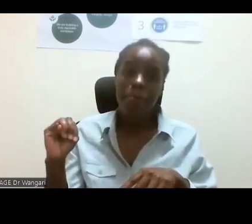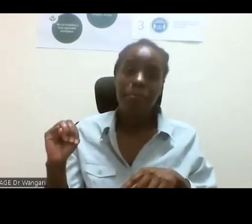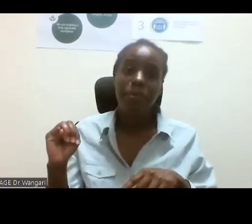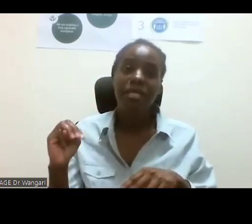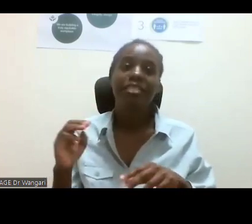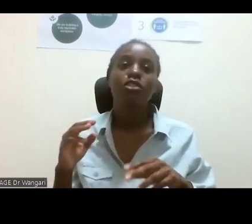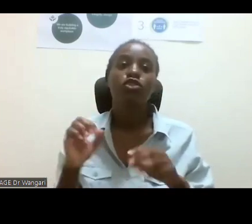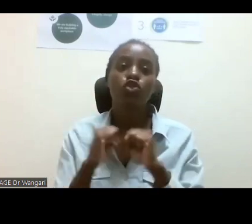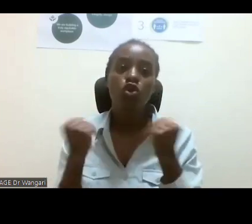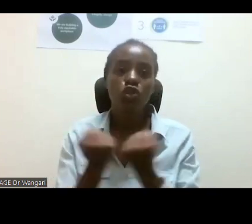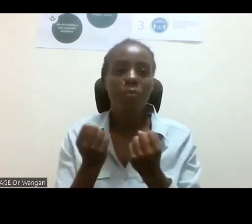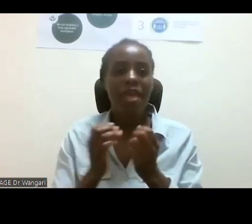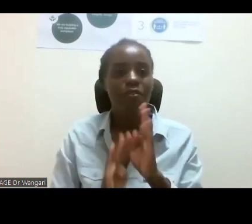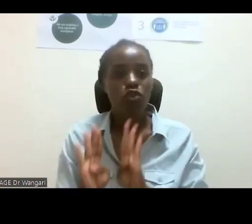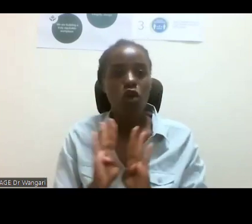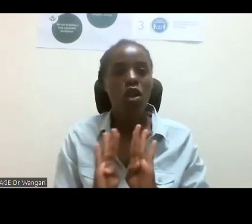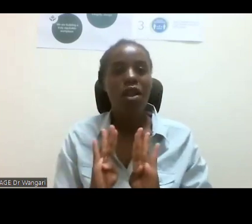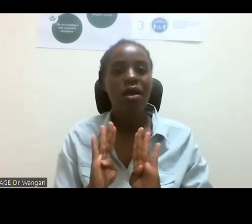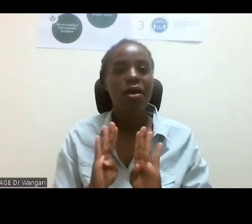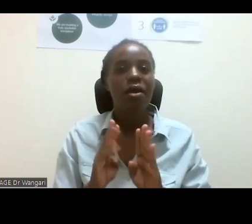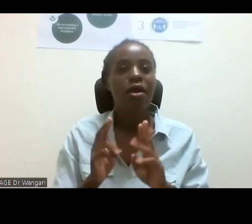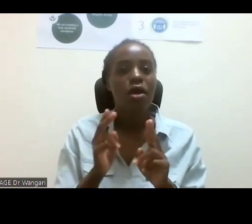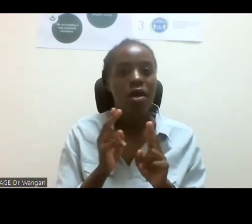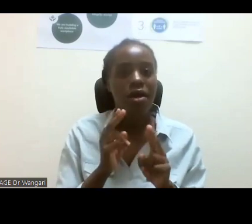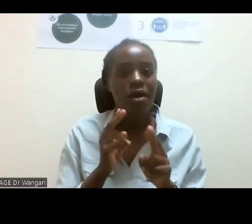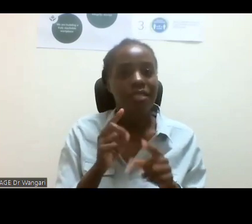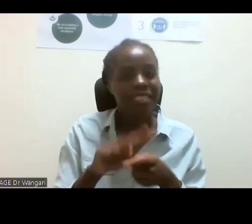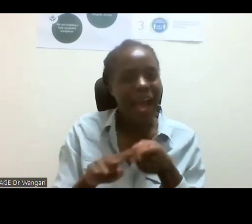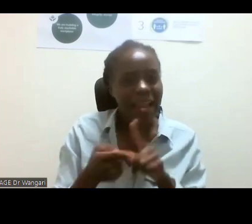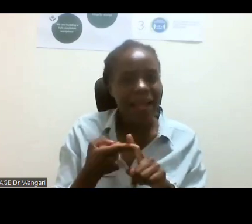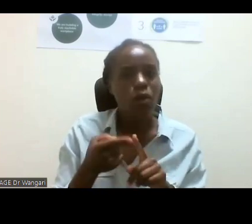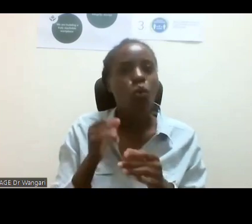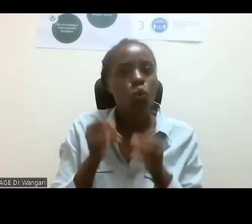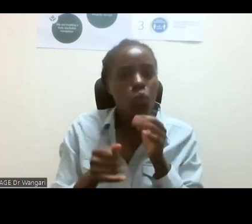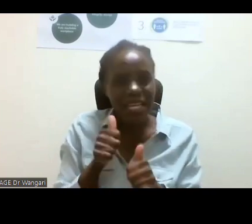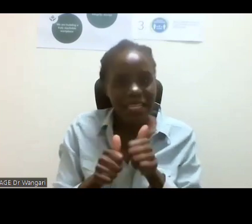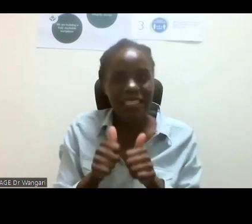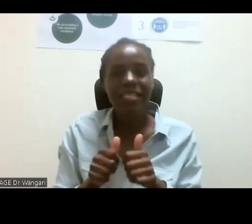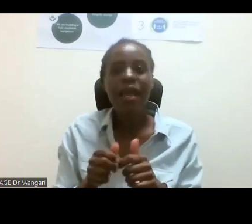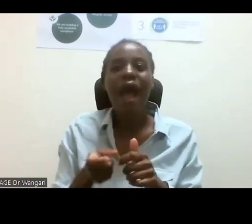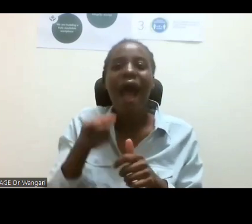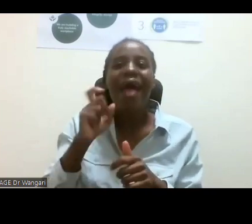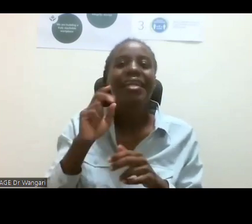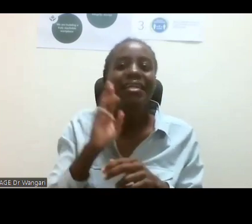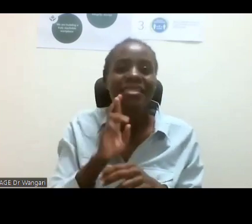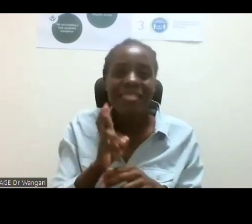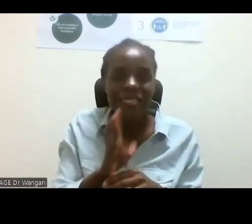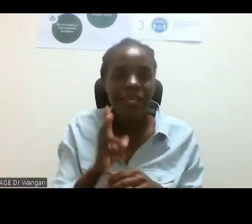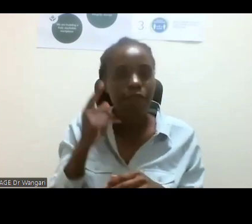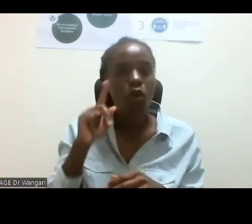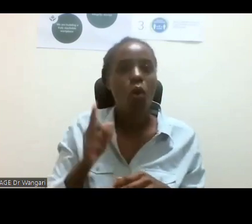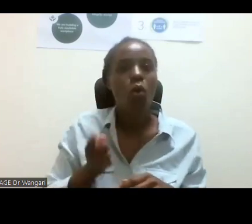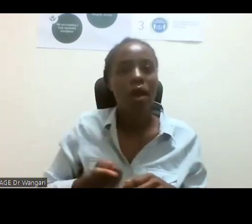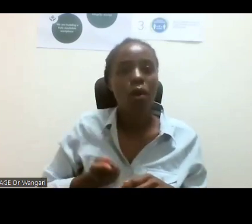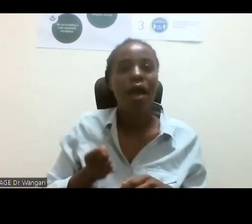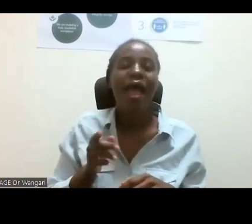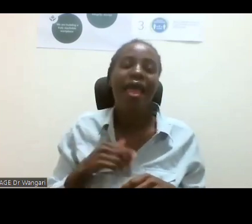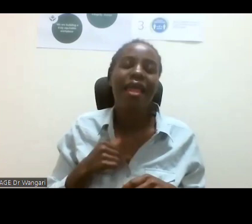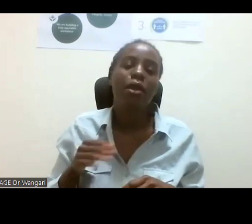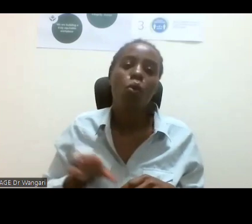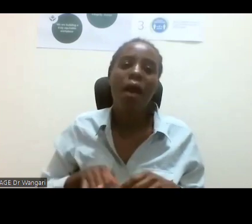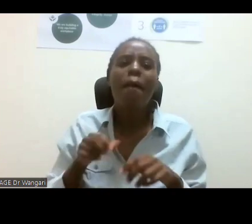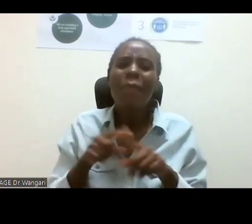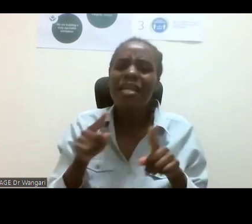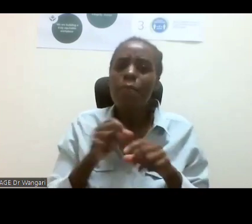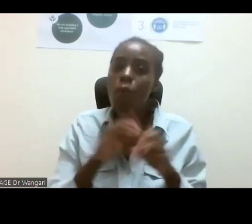that, despite increasing the risk of negative effects on the health and well-being of girls and women, is often difficult for healthcare providers to